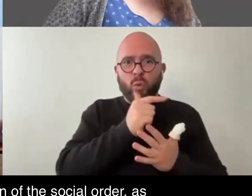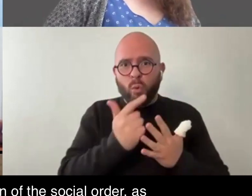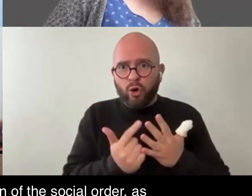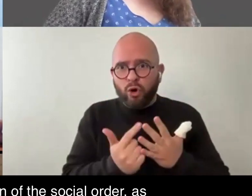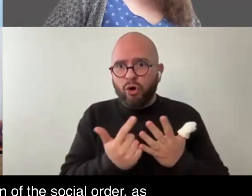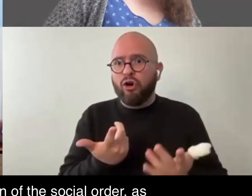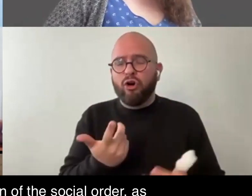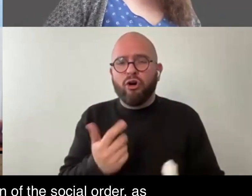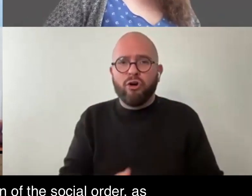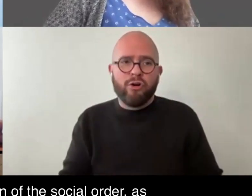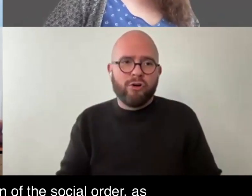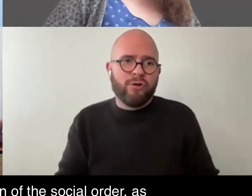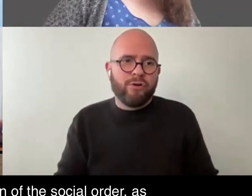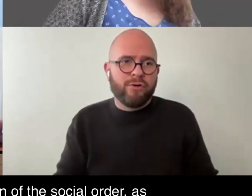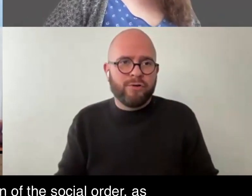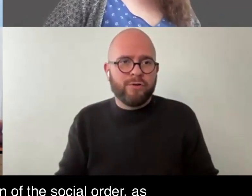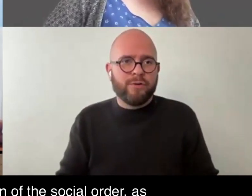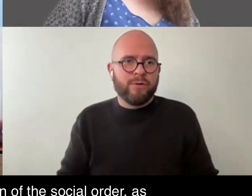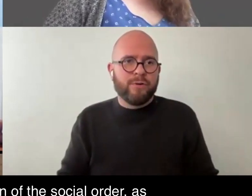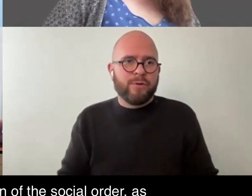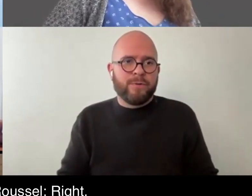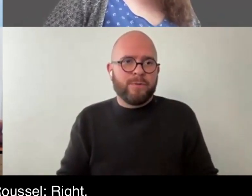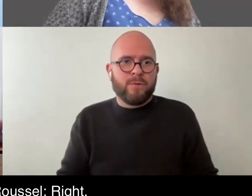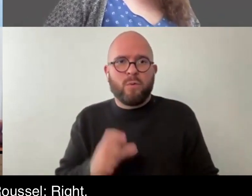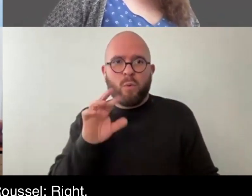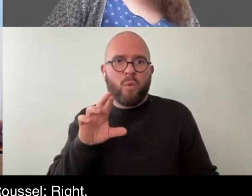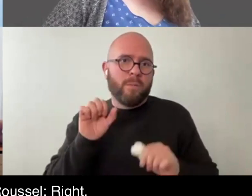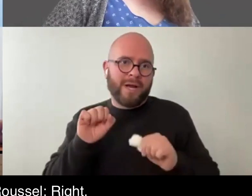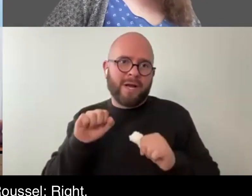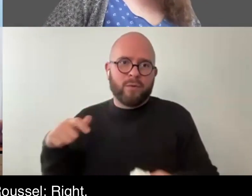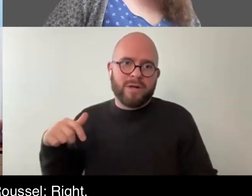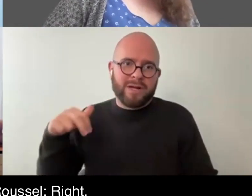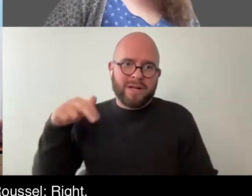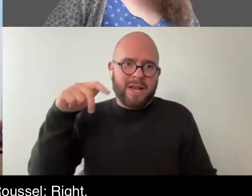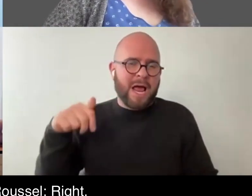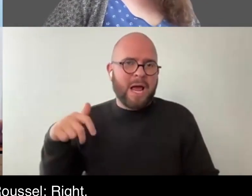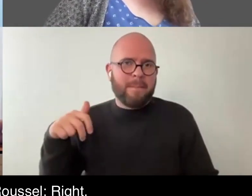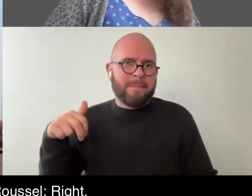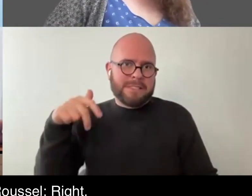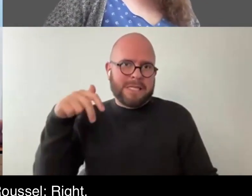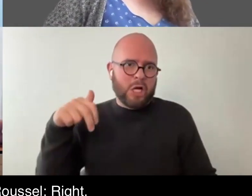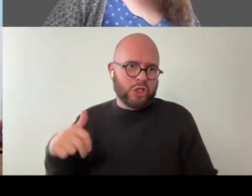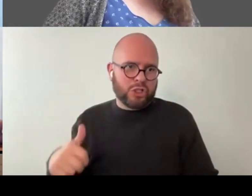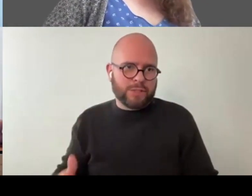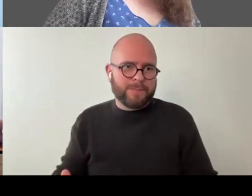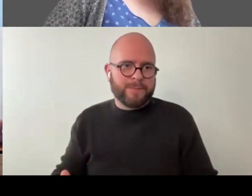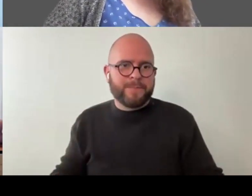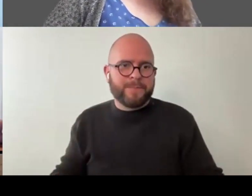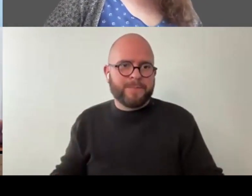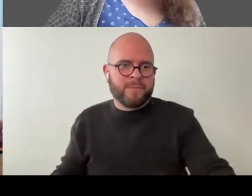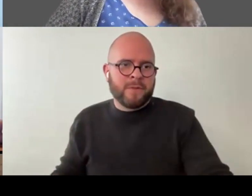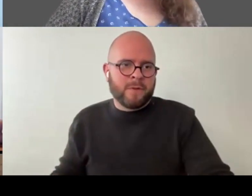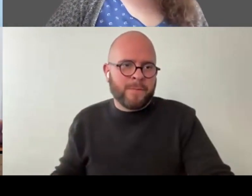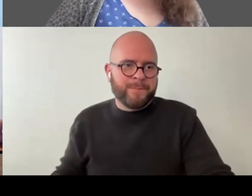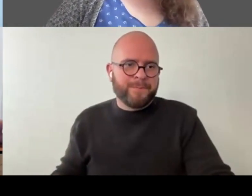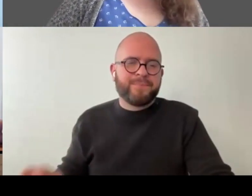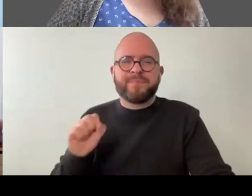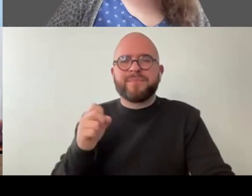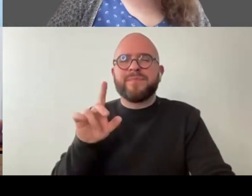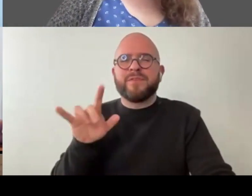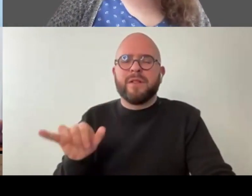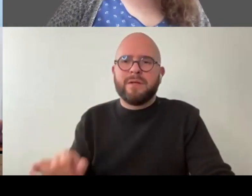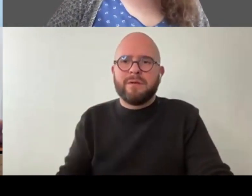as, you know, the ability to climb a set of stairs. Right. Precisely. I always